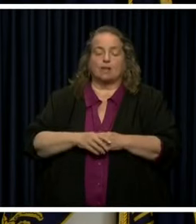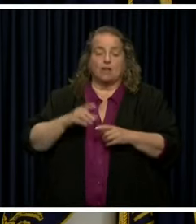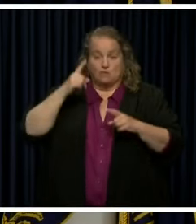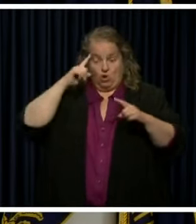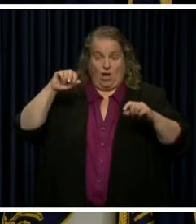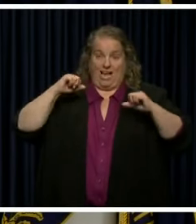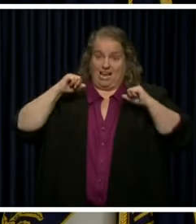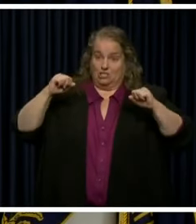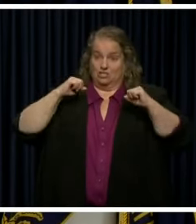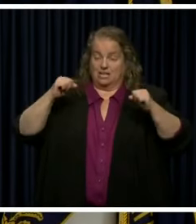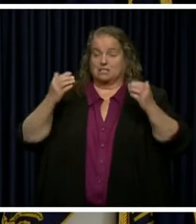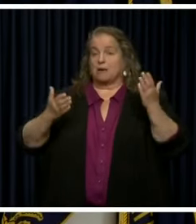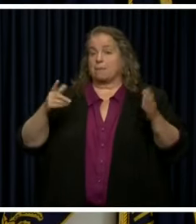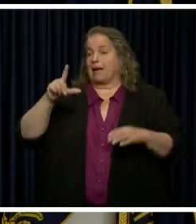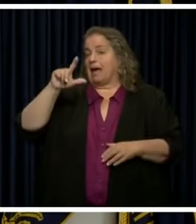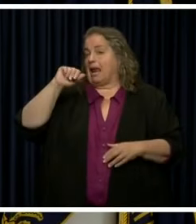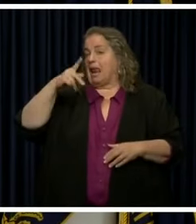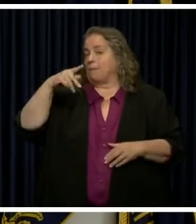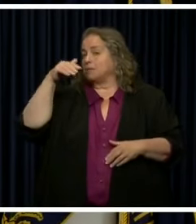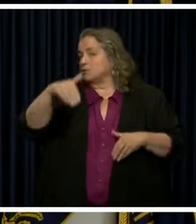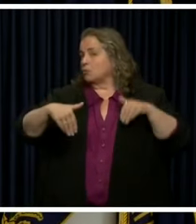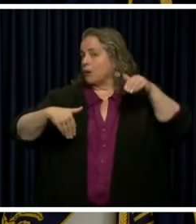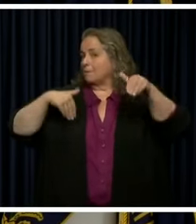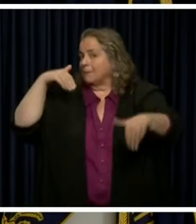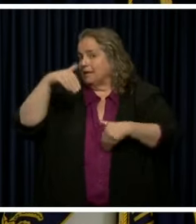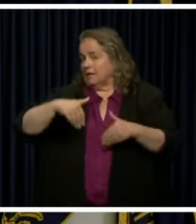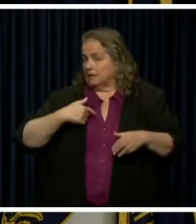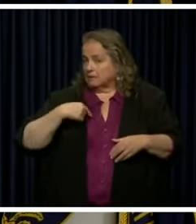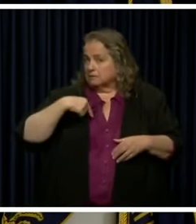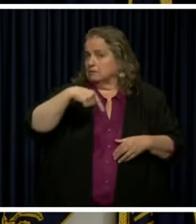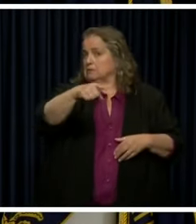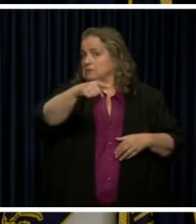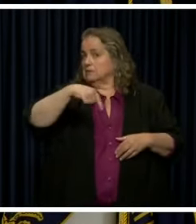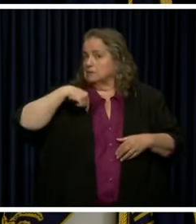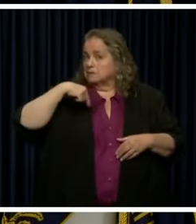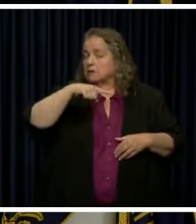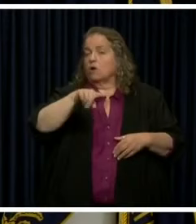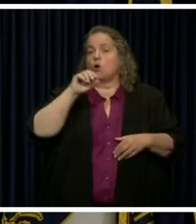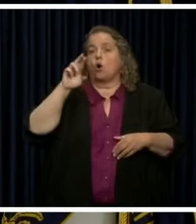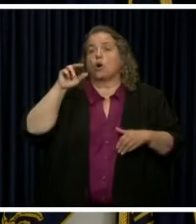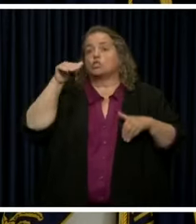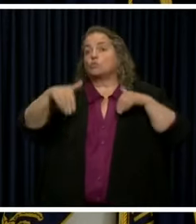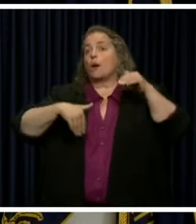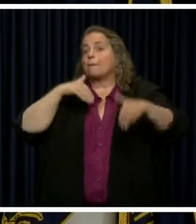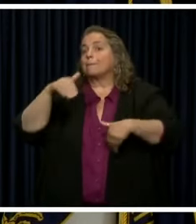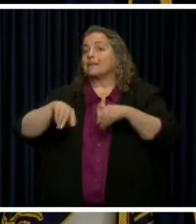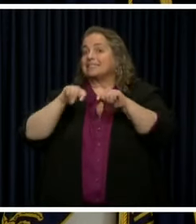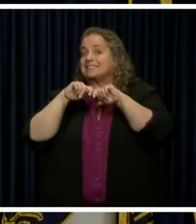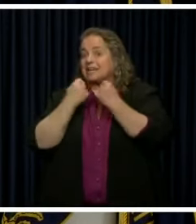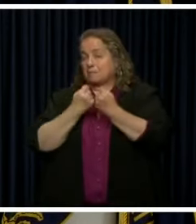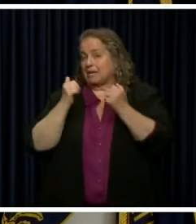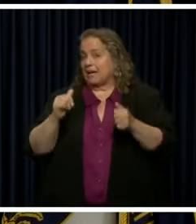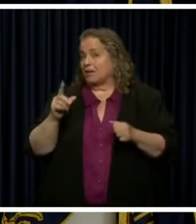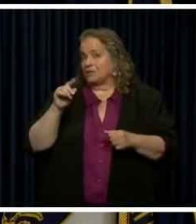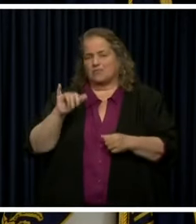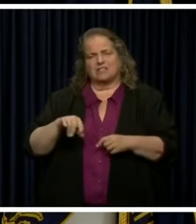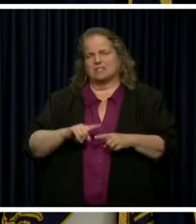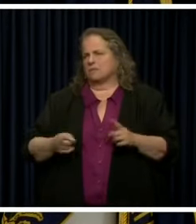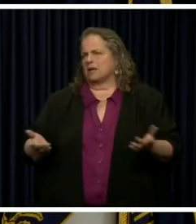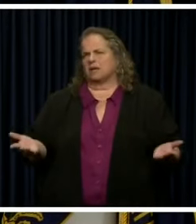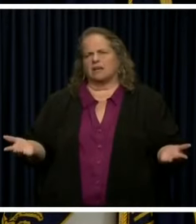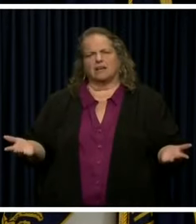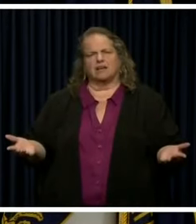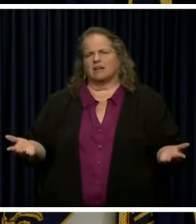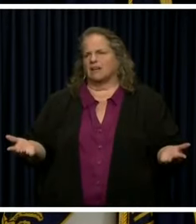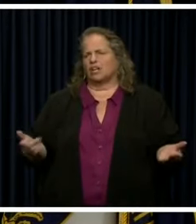and if we can do it right, swim teams, that we're able to do this. But can you show the CDC slide